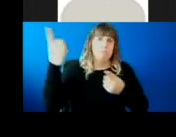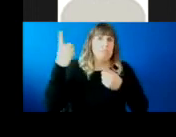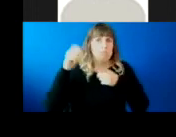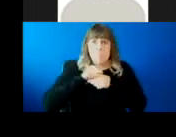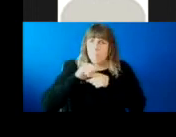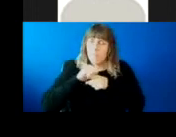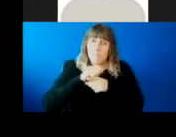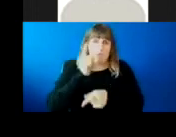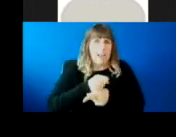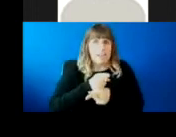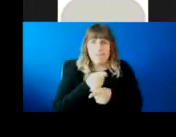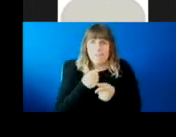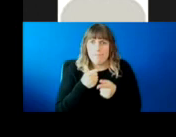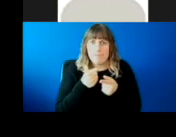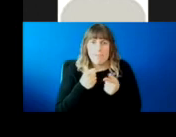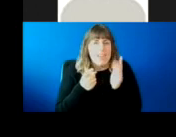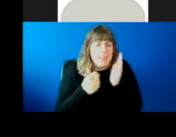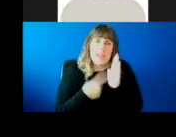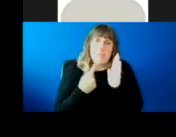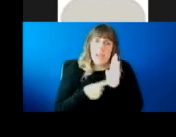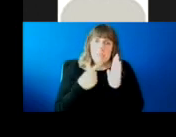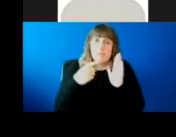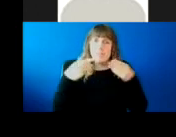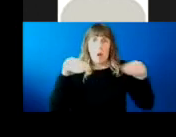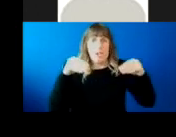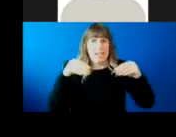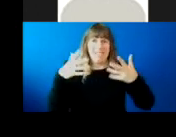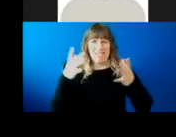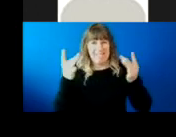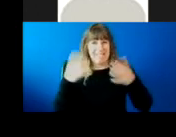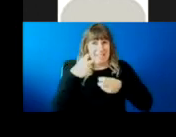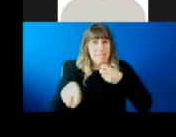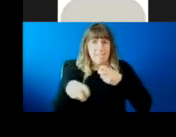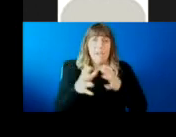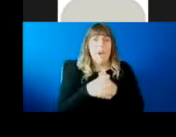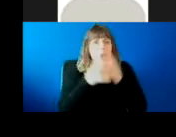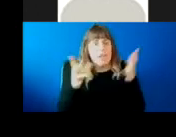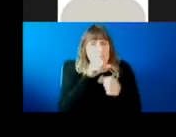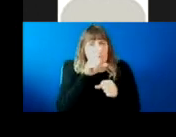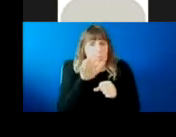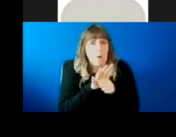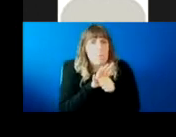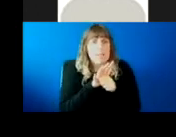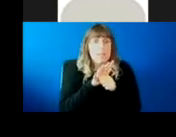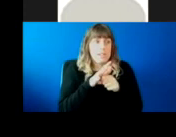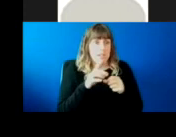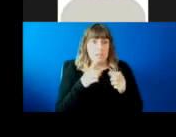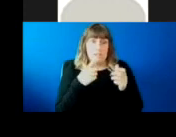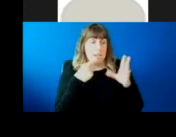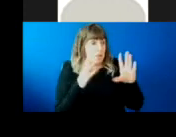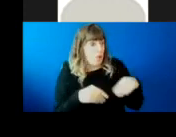to get stuff done. And it's a bit of a minefield in marketing sometimes because there's lots of promises of the world being offered to you for $5 a month.